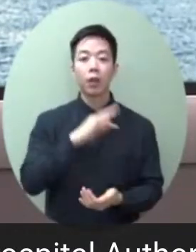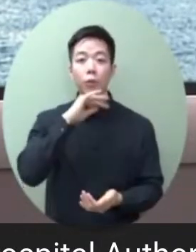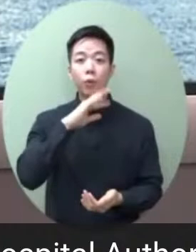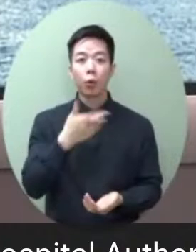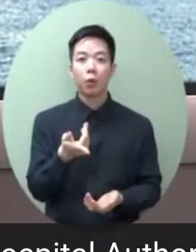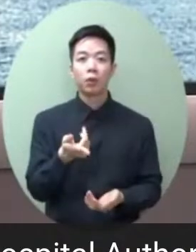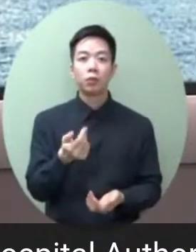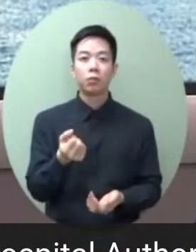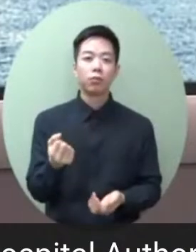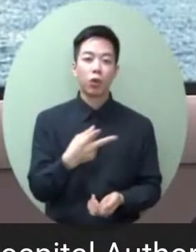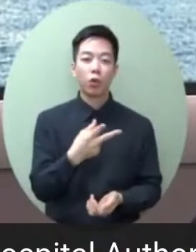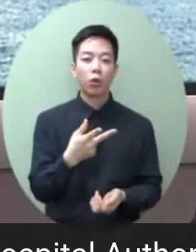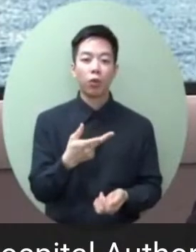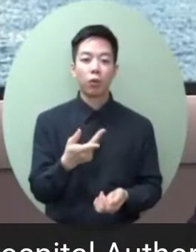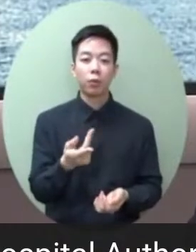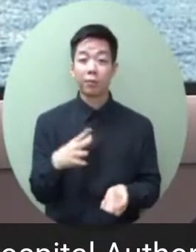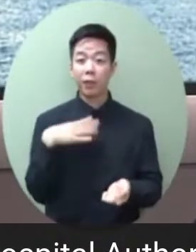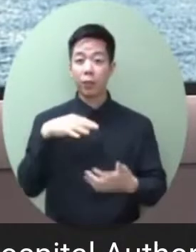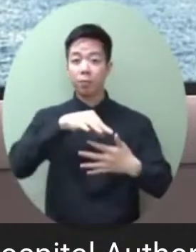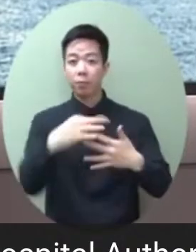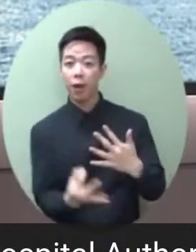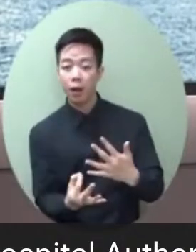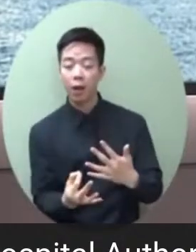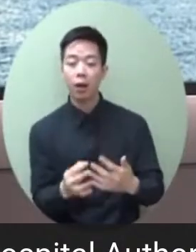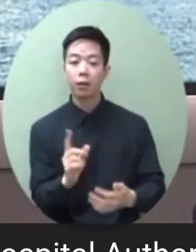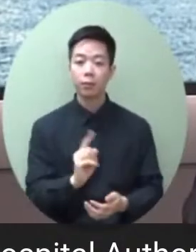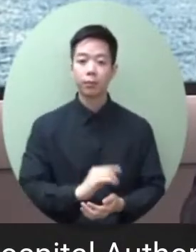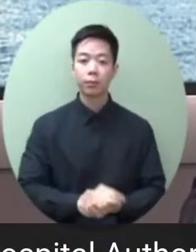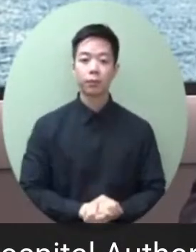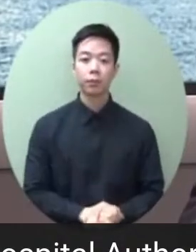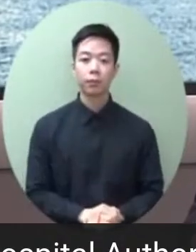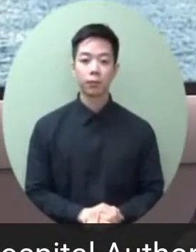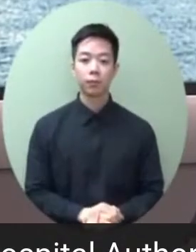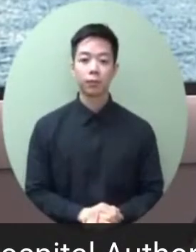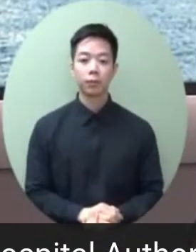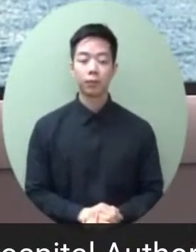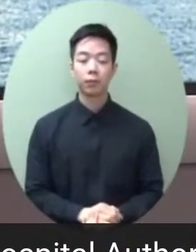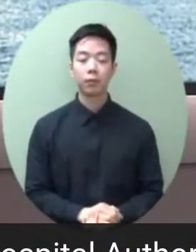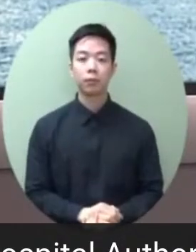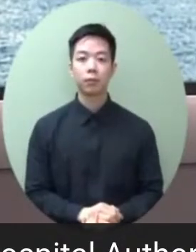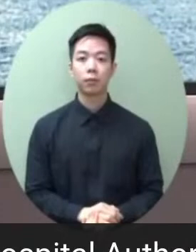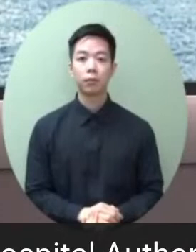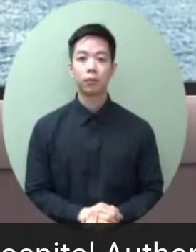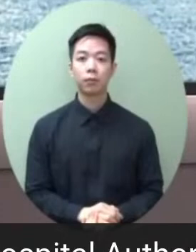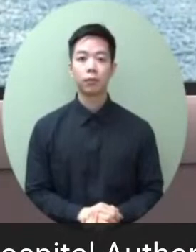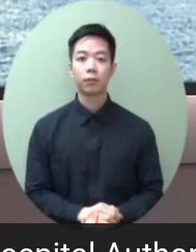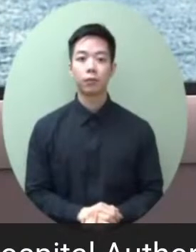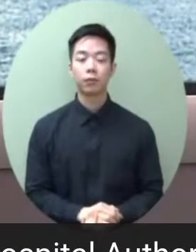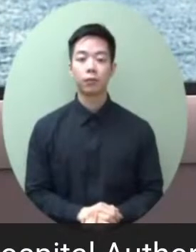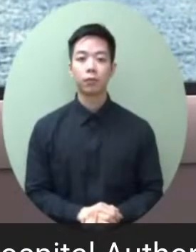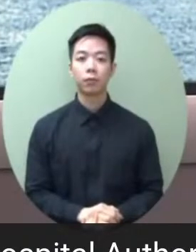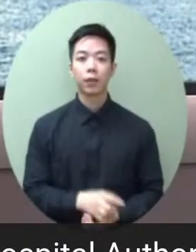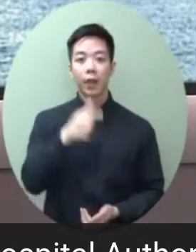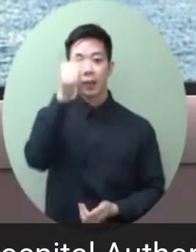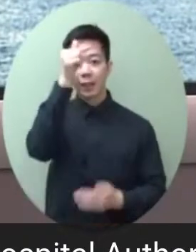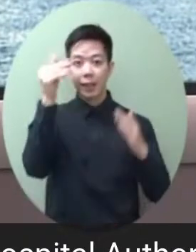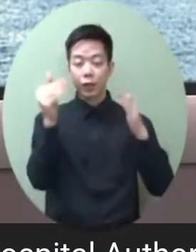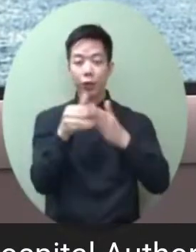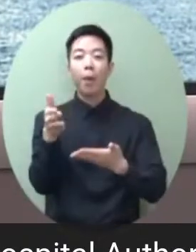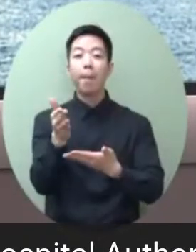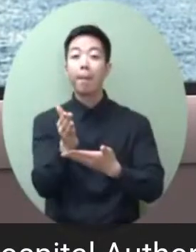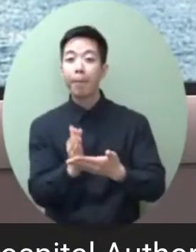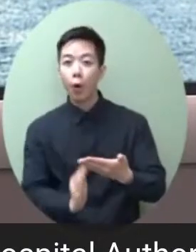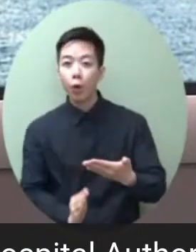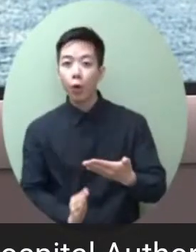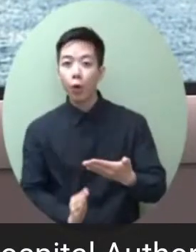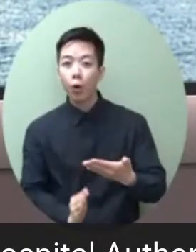conditions further deteriorates, we won't rule out suspended